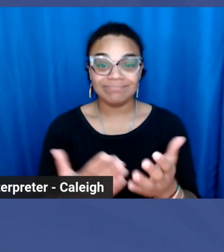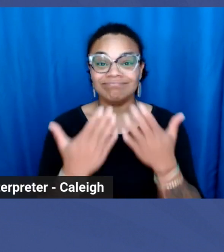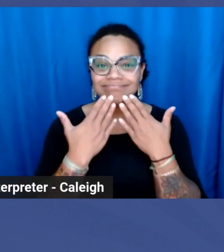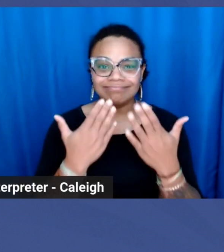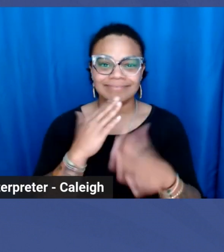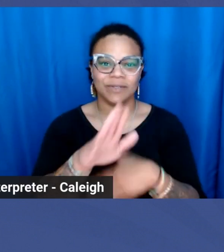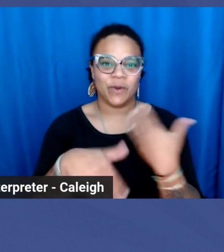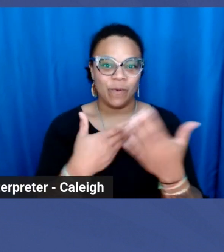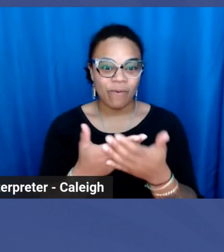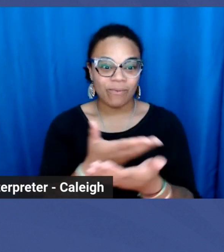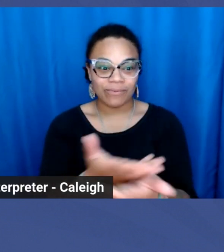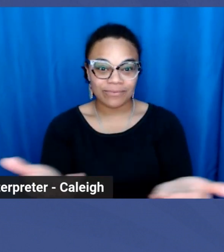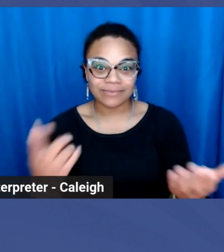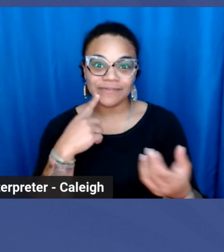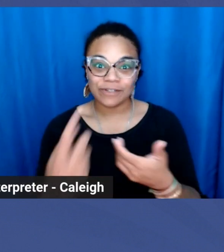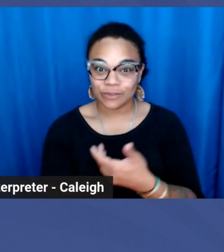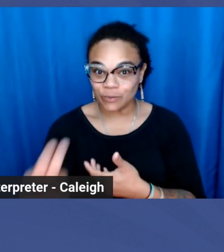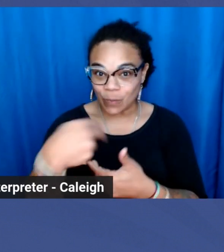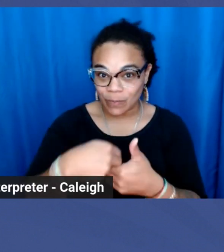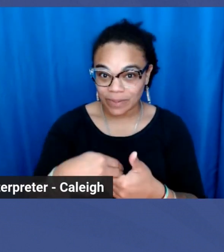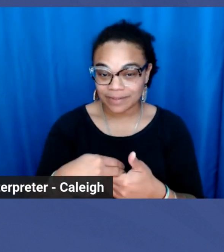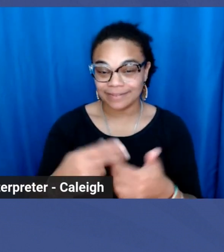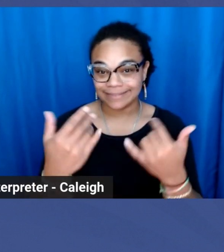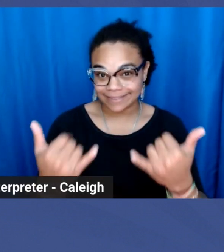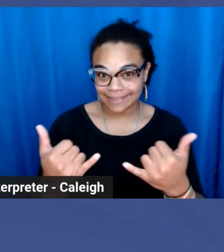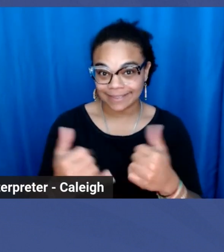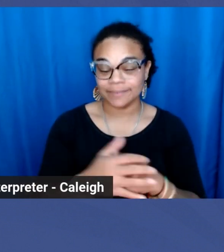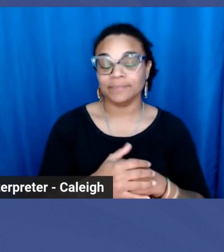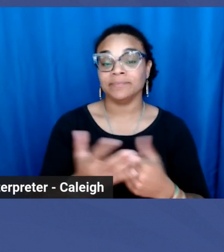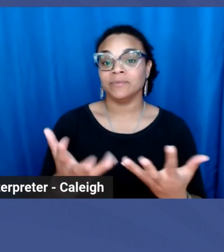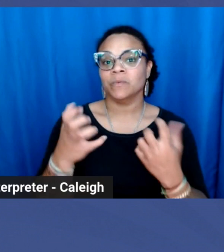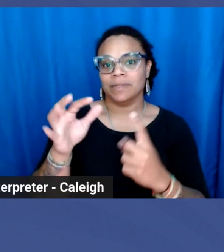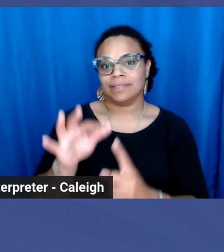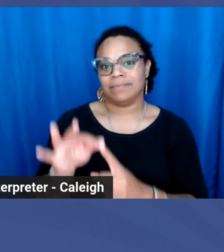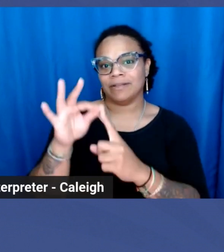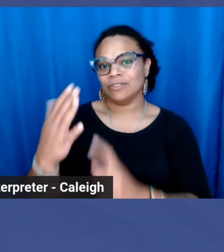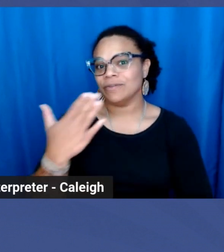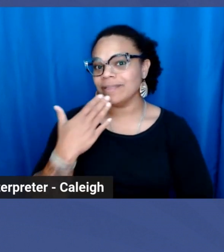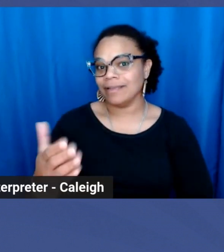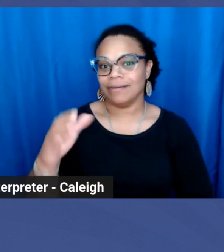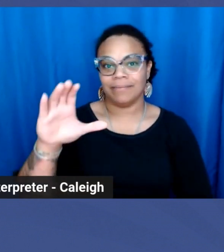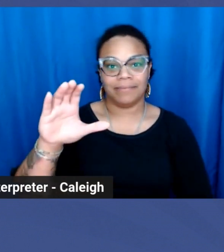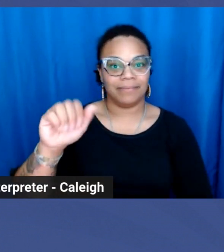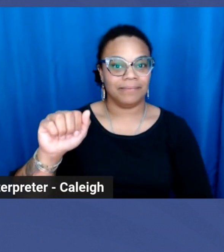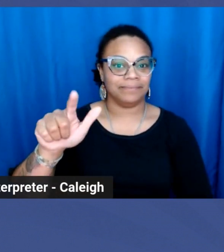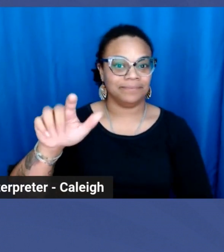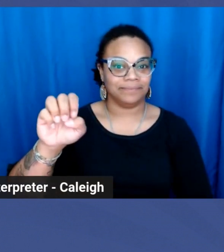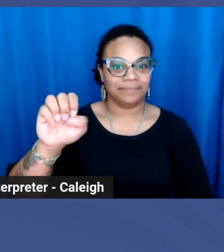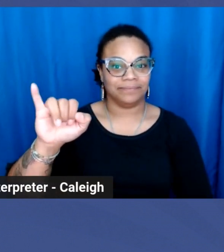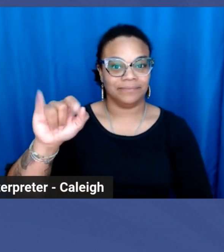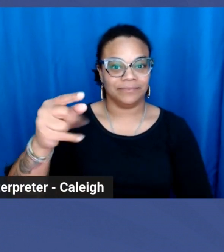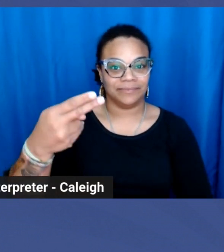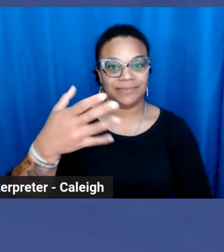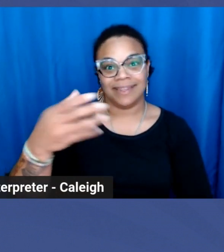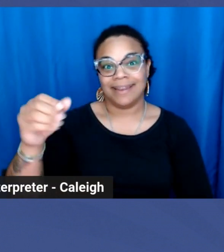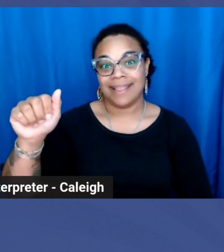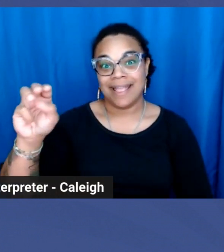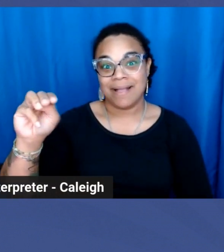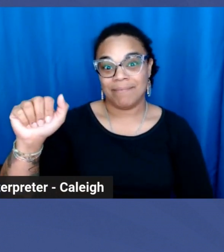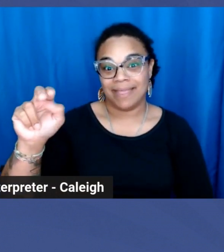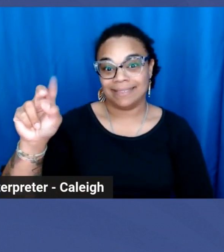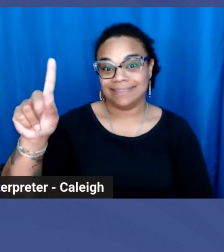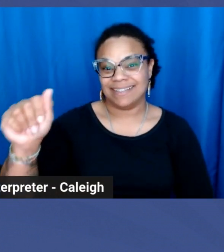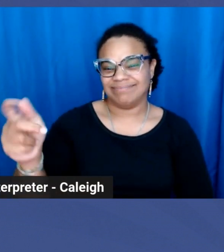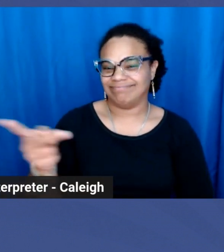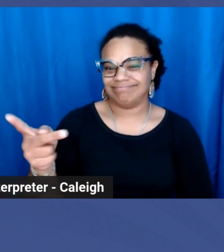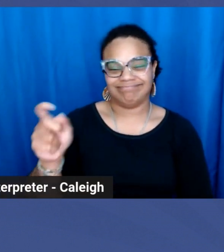everybody for joining us today. I want to give a special thank you to Kaylee and Amanda, who are our fabulous ASL